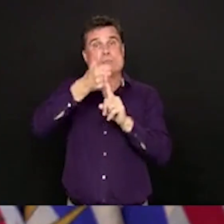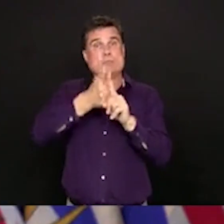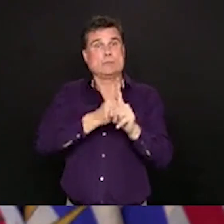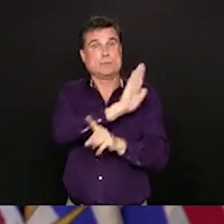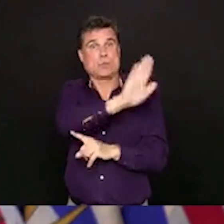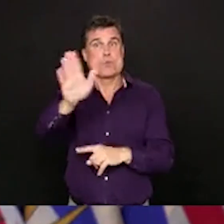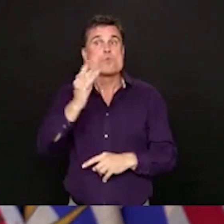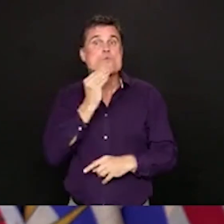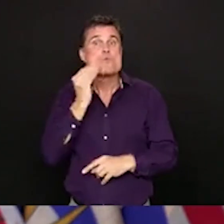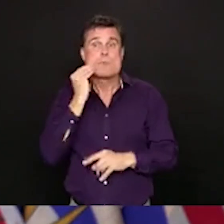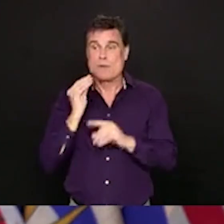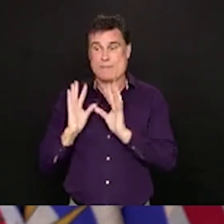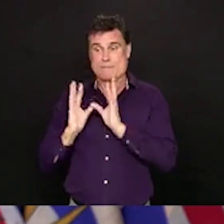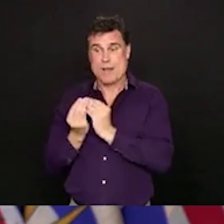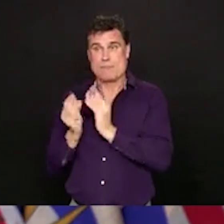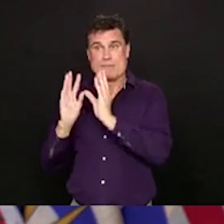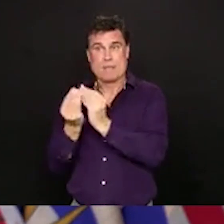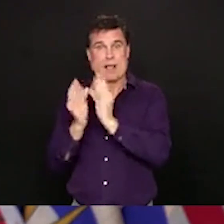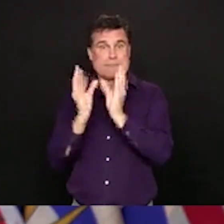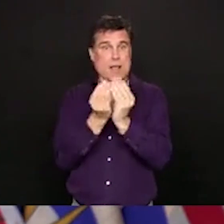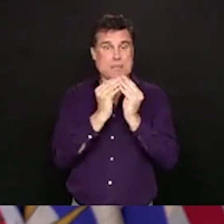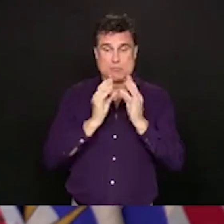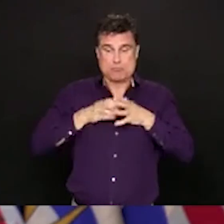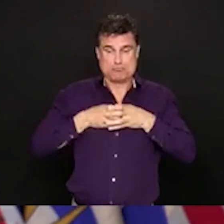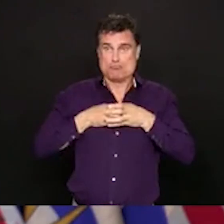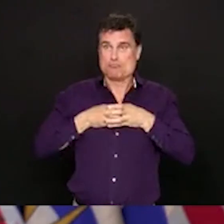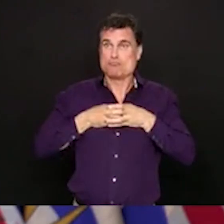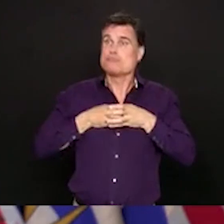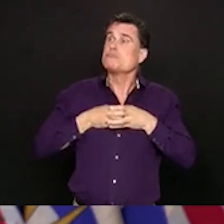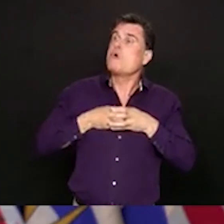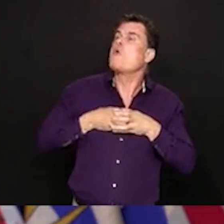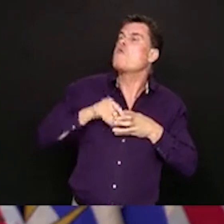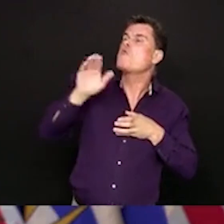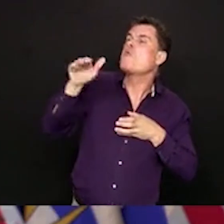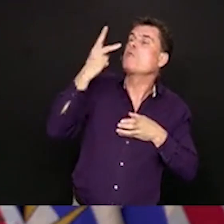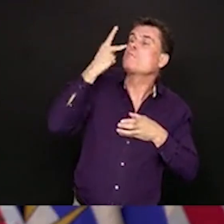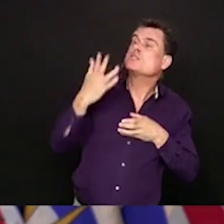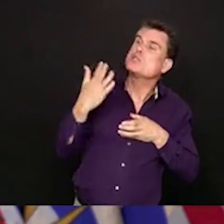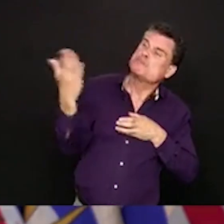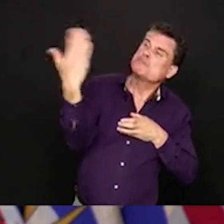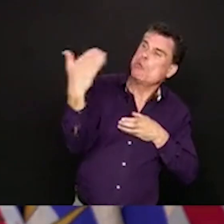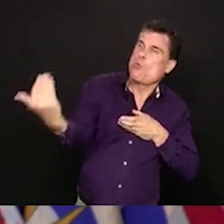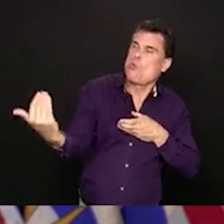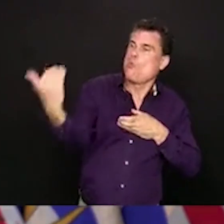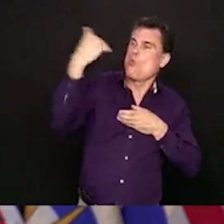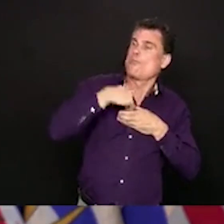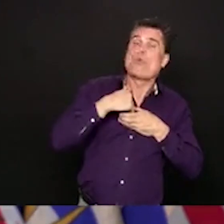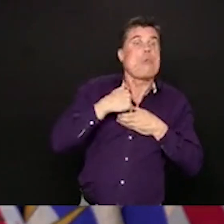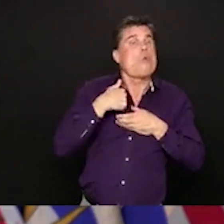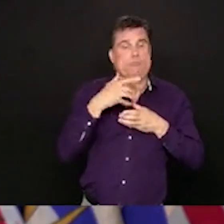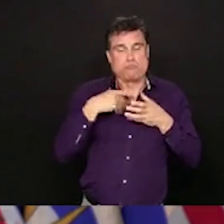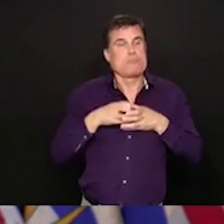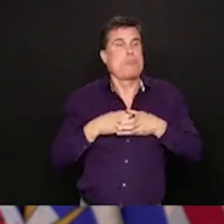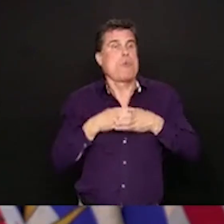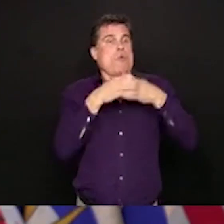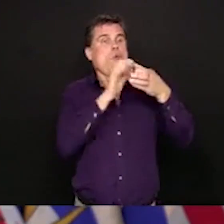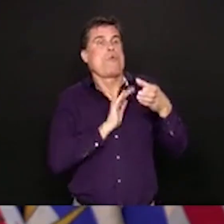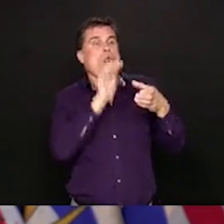in the last few weeks is where we're going to see this virus catch fire and be able to take off again. So we need